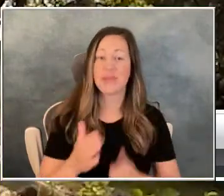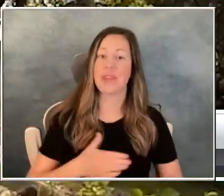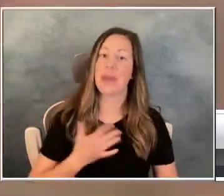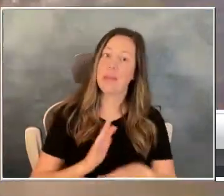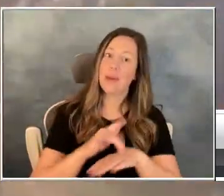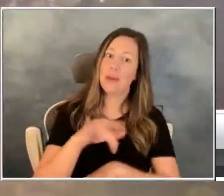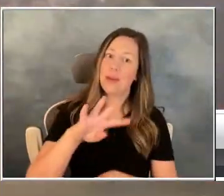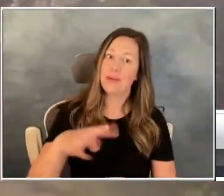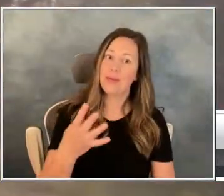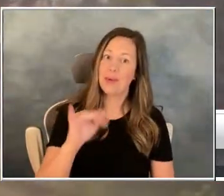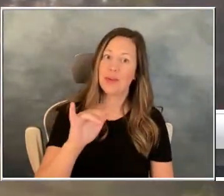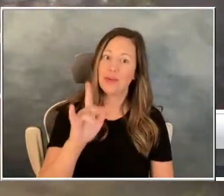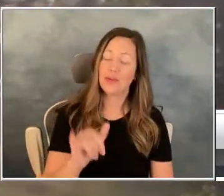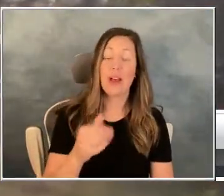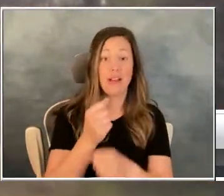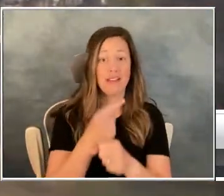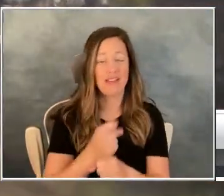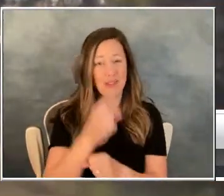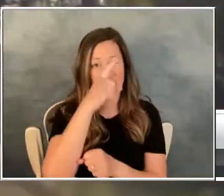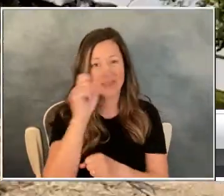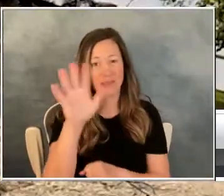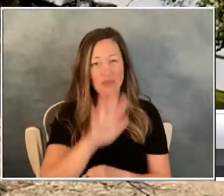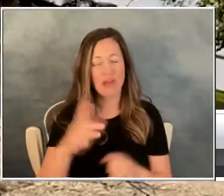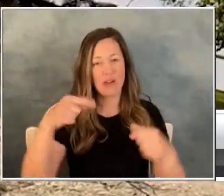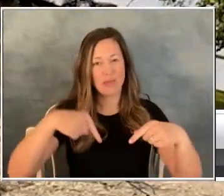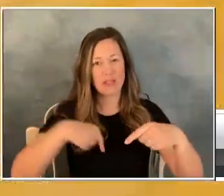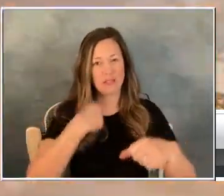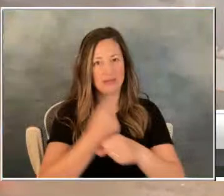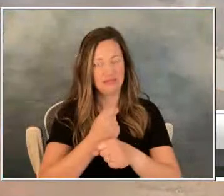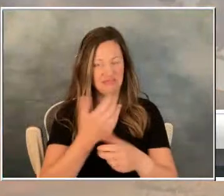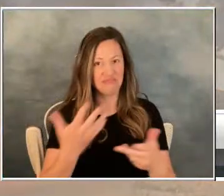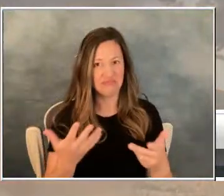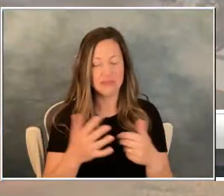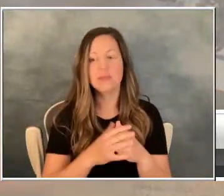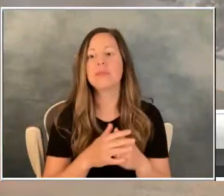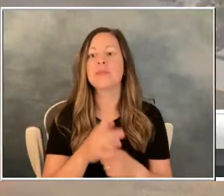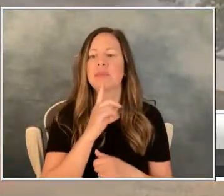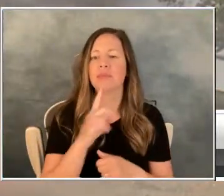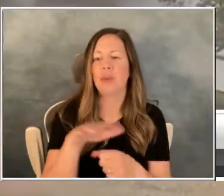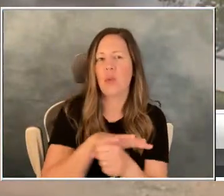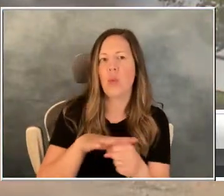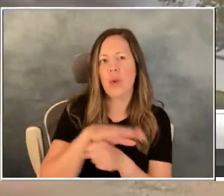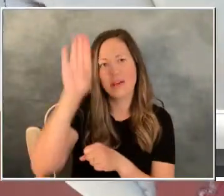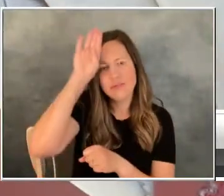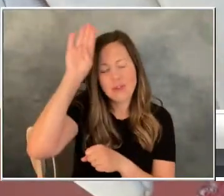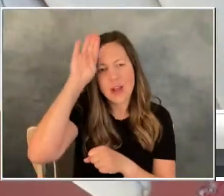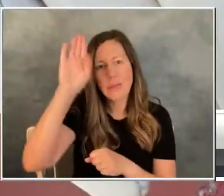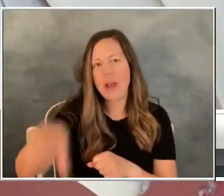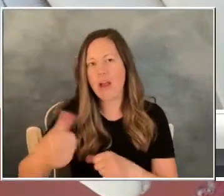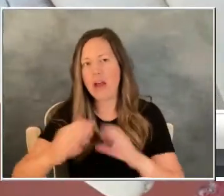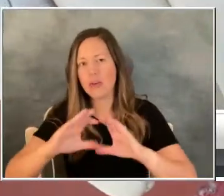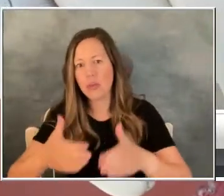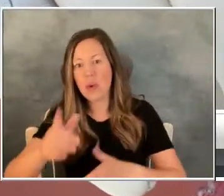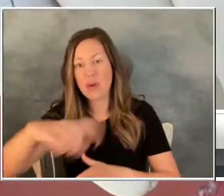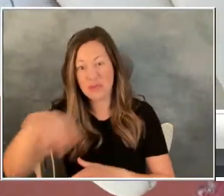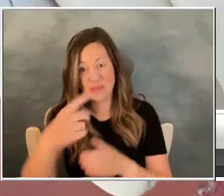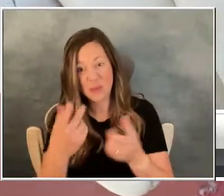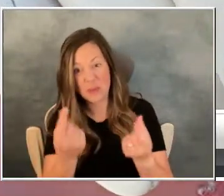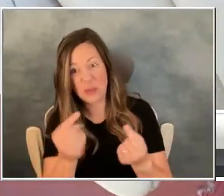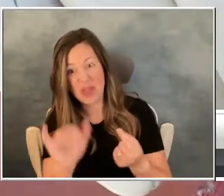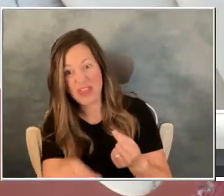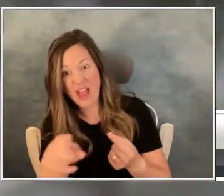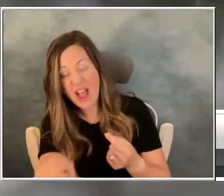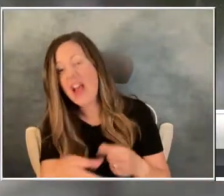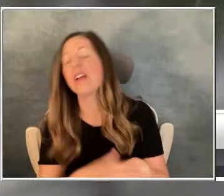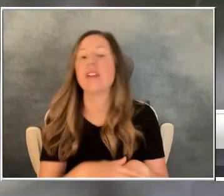Every summer around the 4th of July, unfortunately, local fire departments and other groups have to do stuff like this. They blow up watermelons, they burn hot